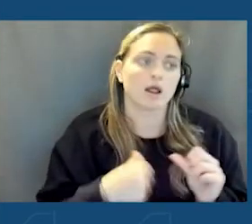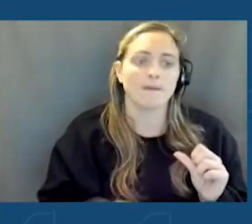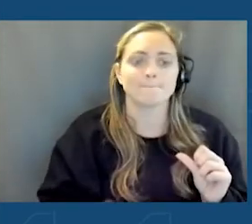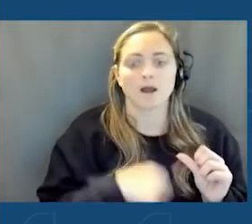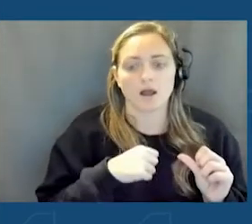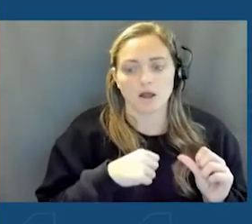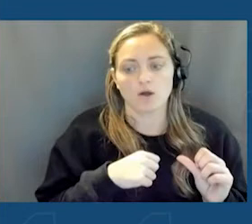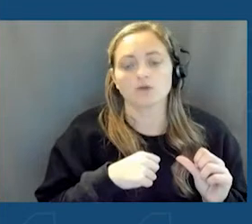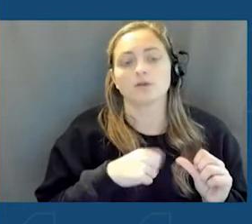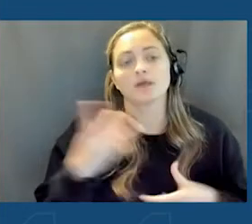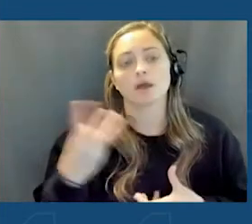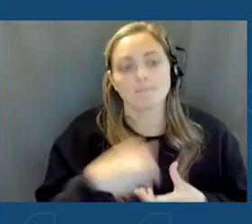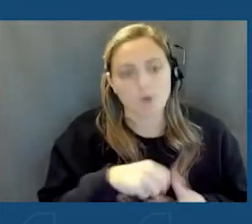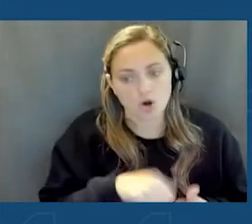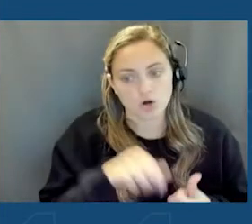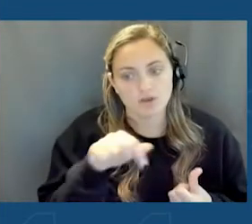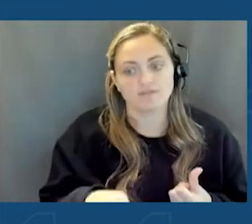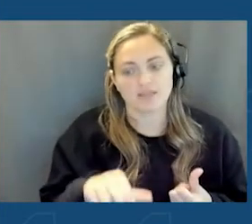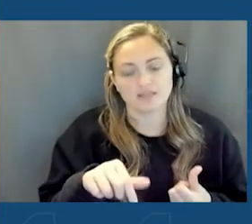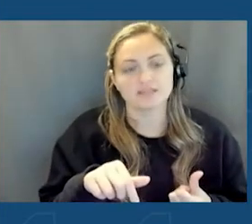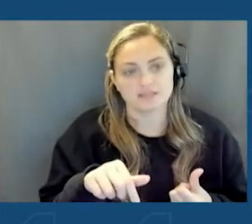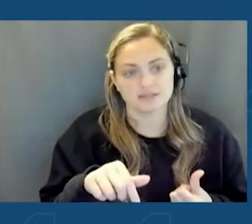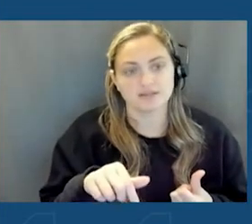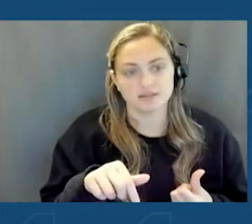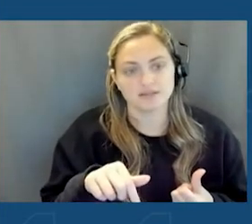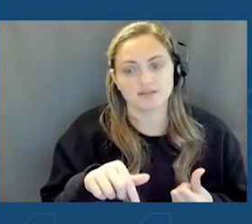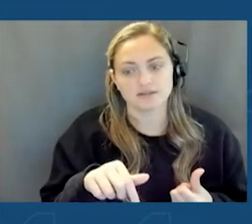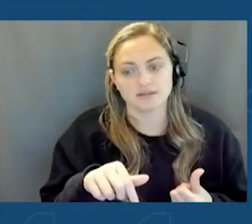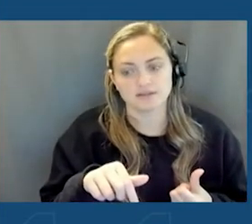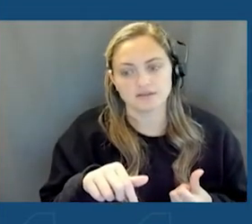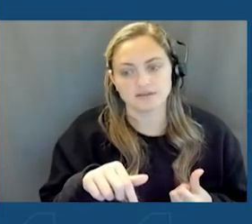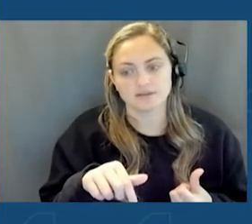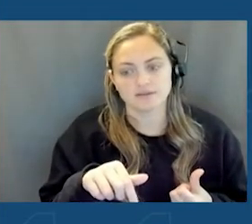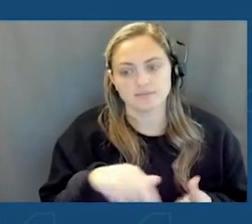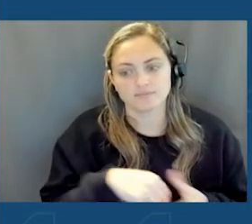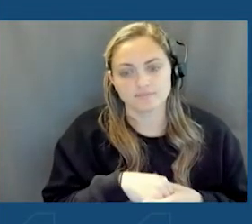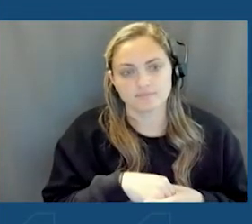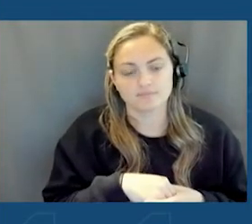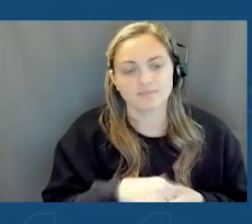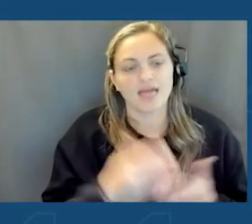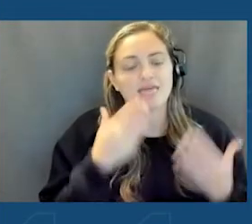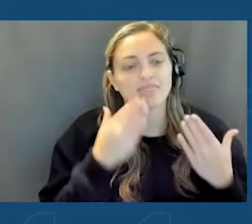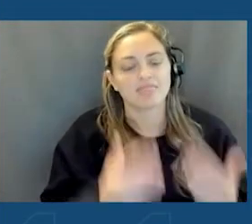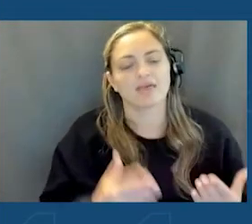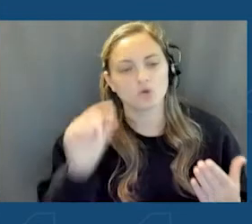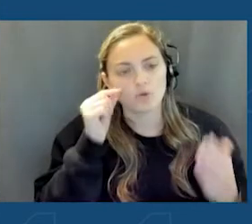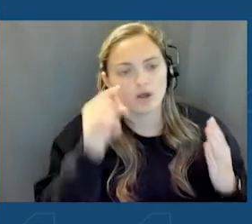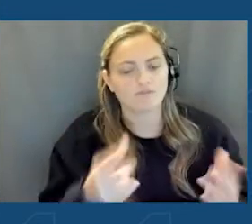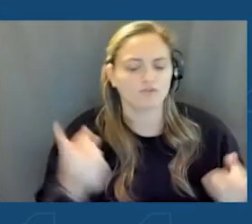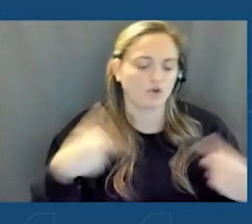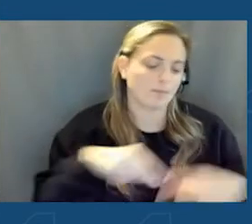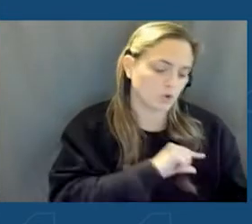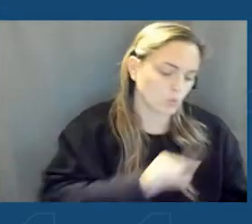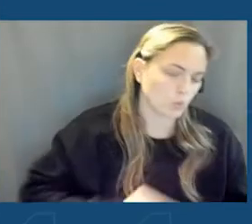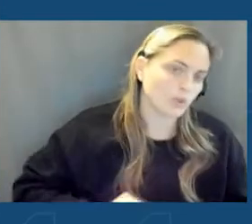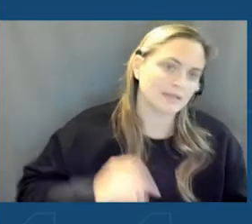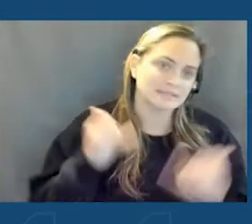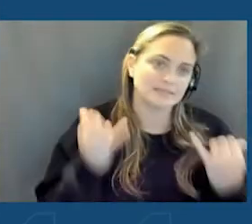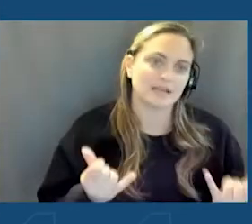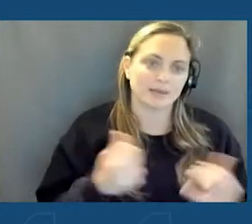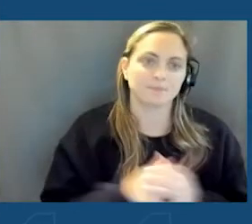a part of this legislation. And thank you, Senator Comrie, and thank you, Governor, for coming to Queens today.